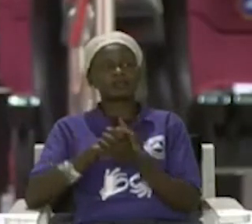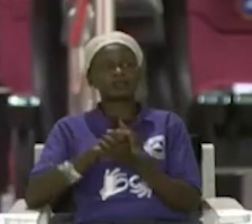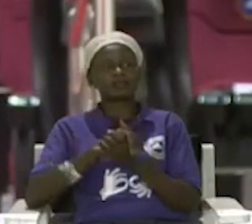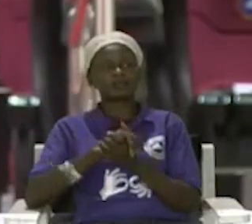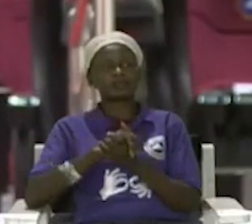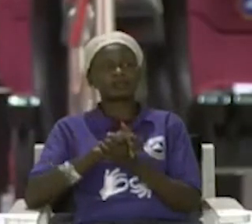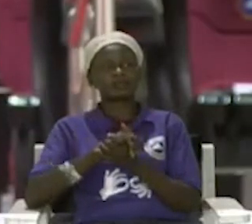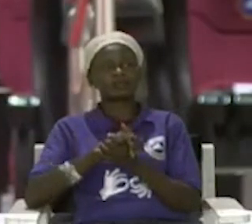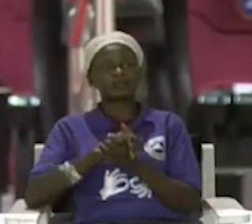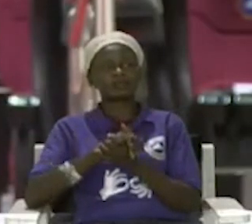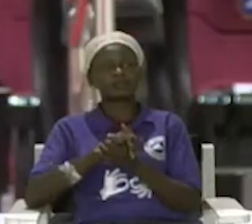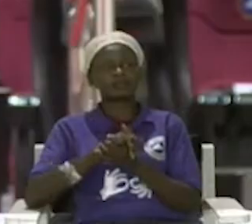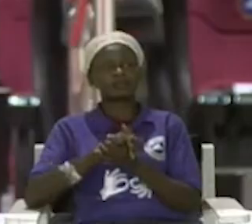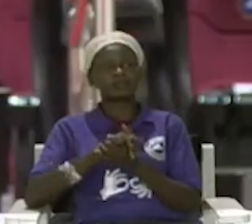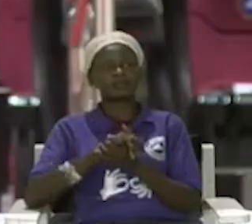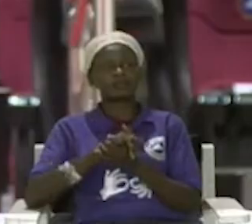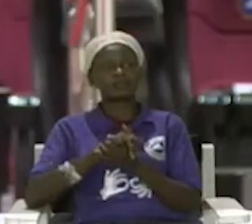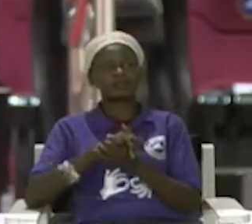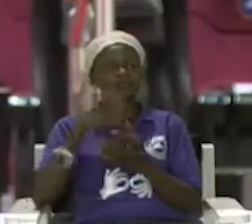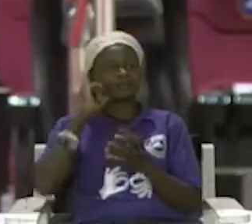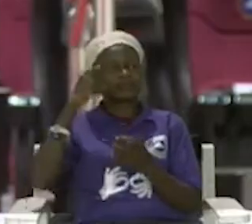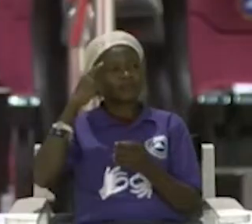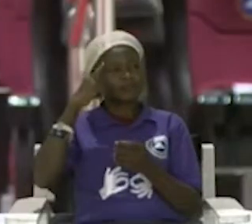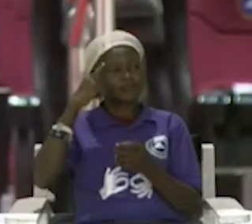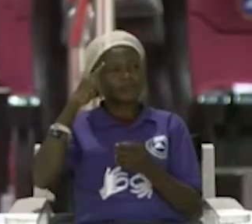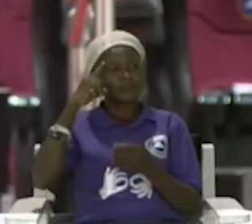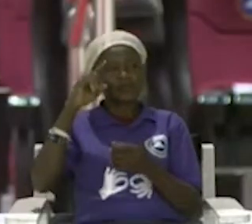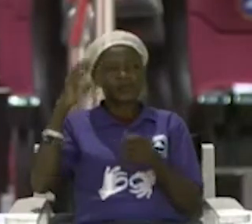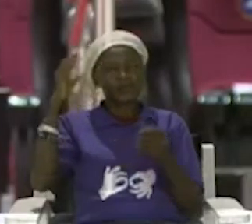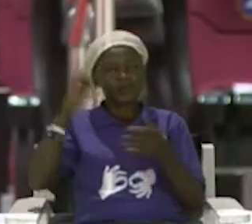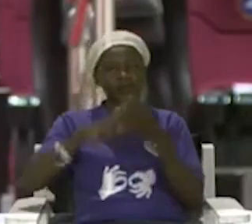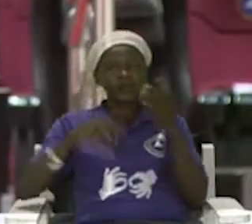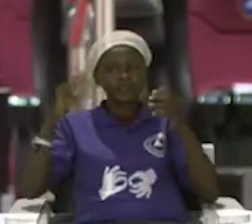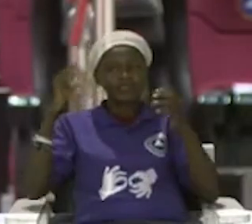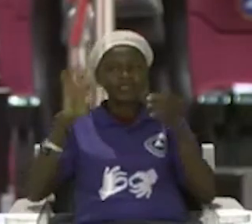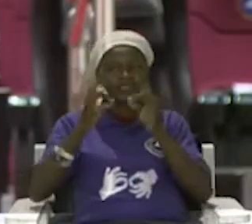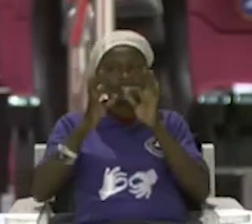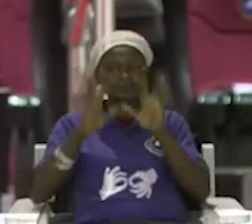The engineers, I was wondering, where is that interpreter?